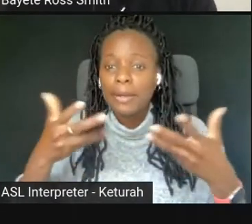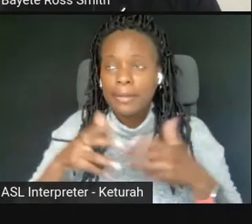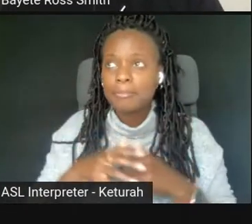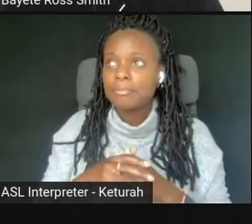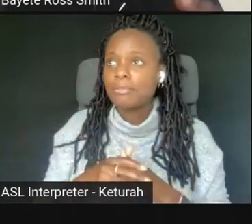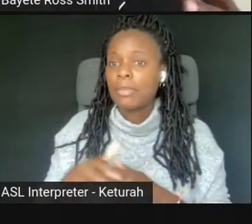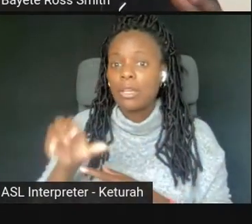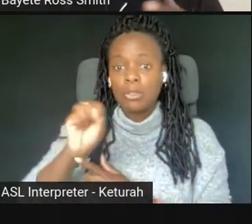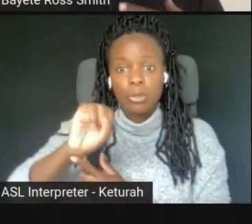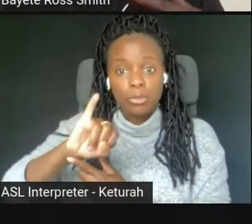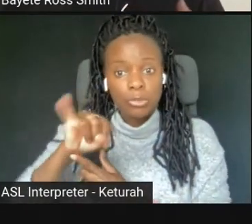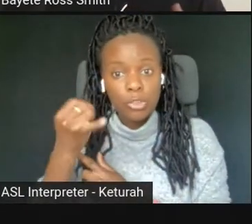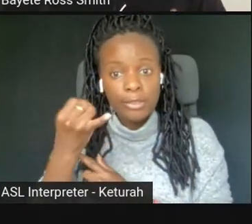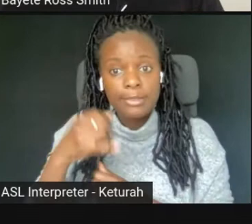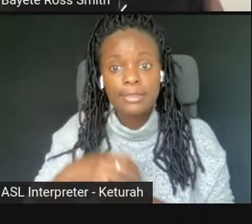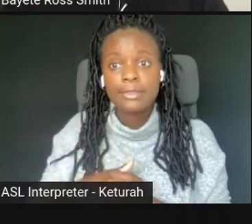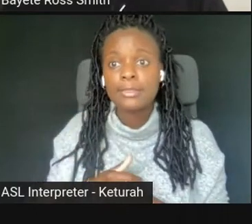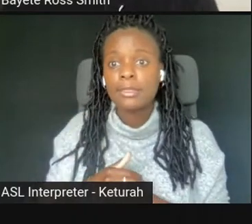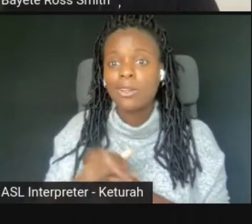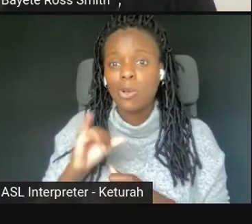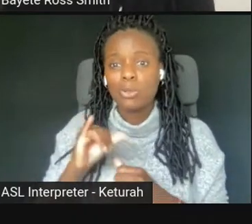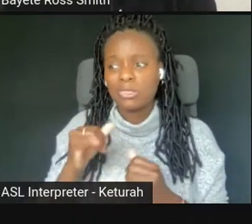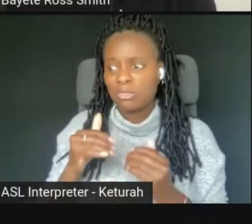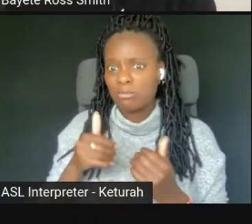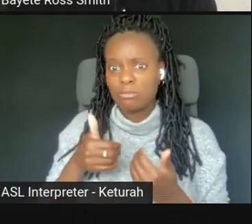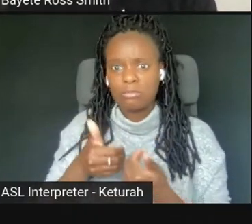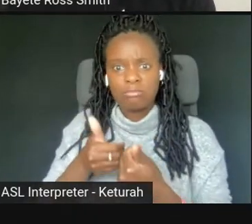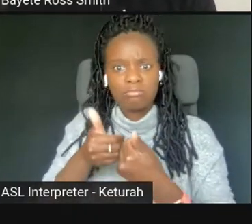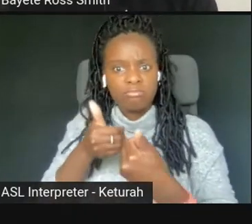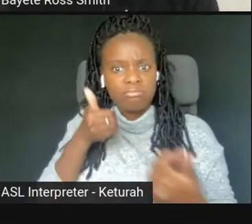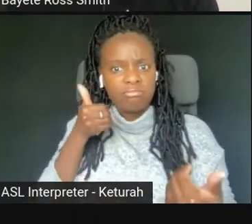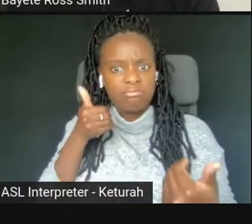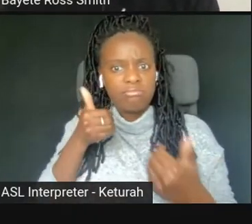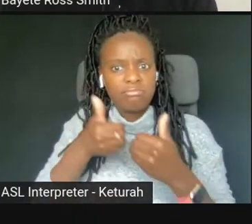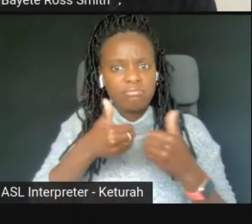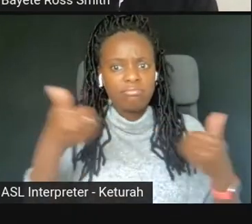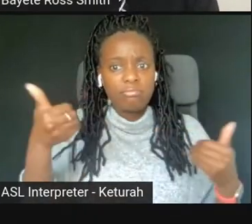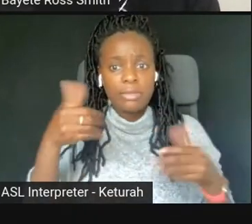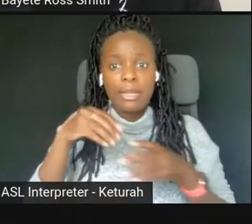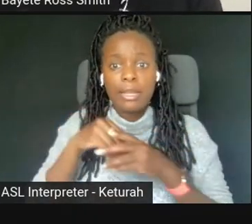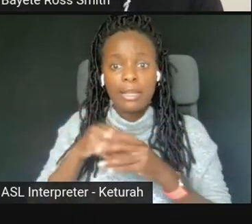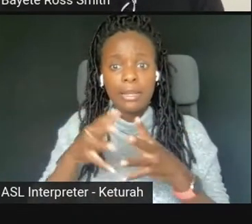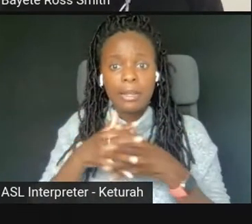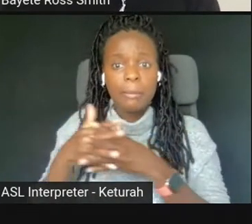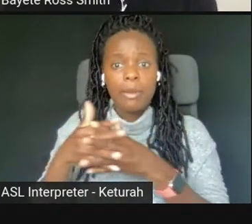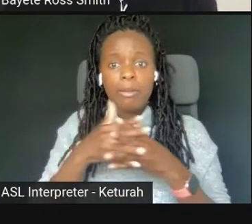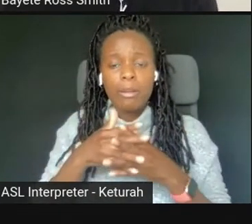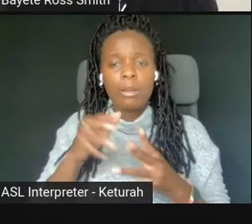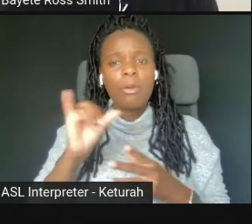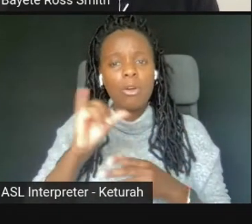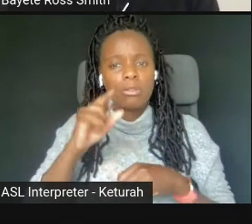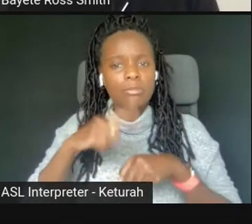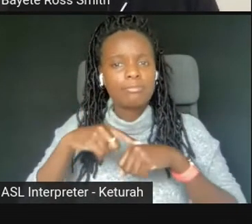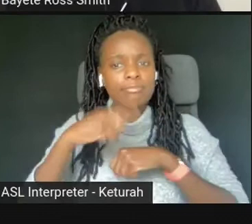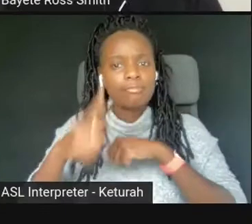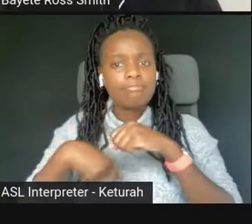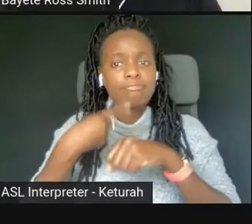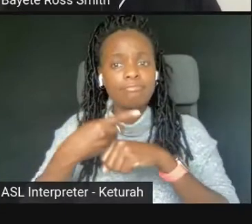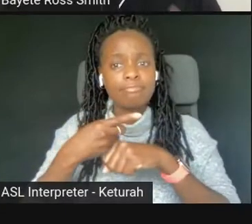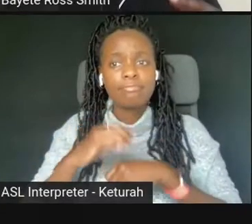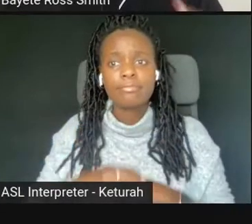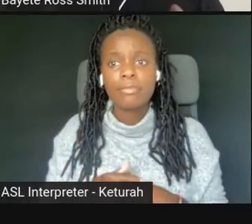social justice and sense of division, not only in the United States, but around the world. So with Red Summers